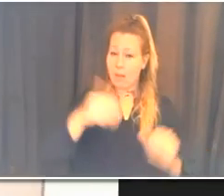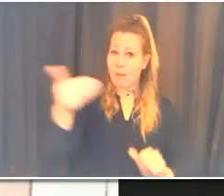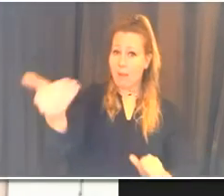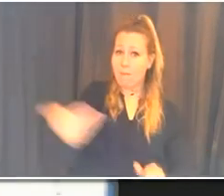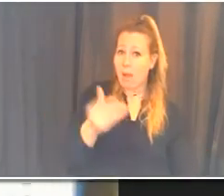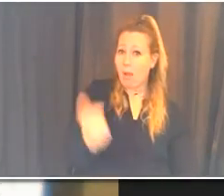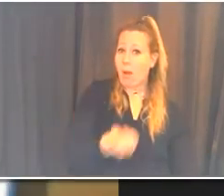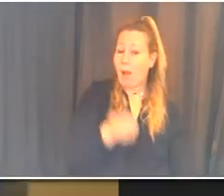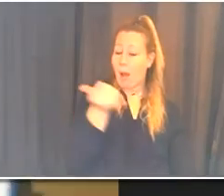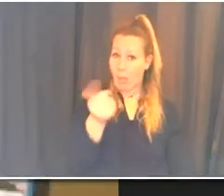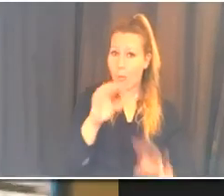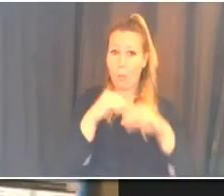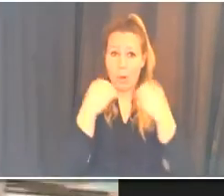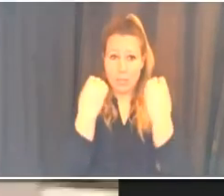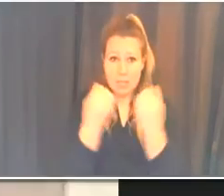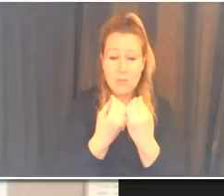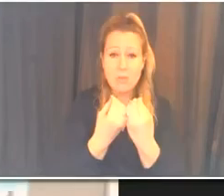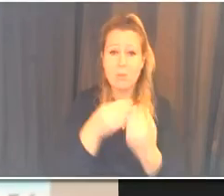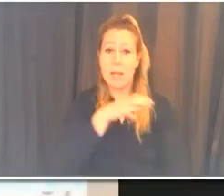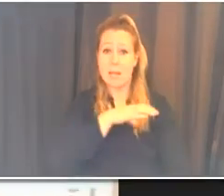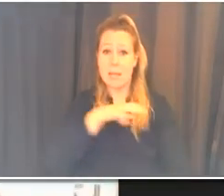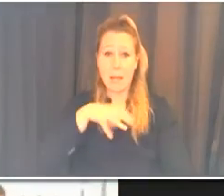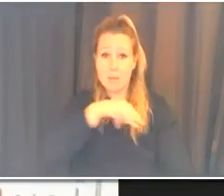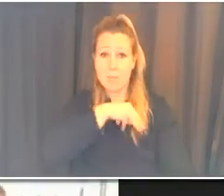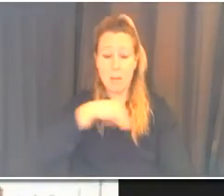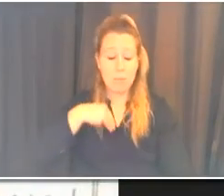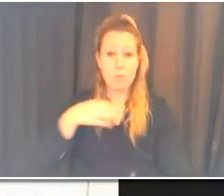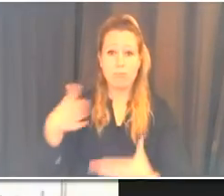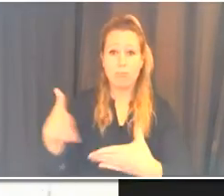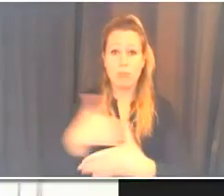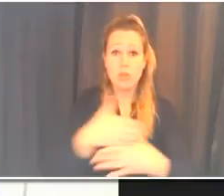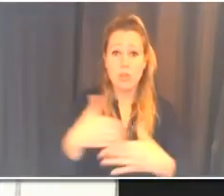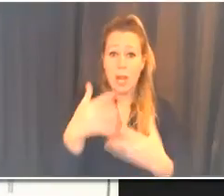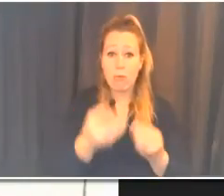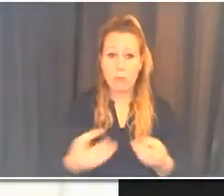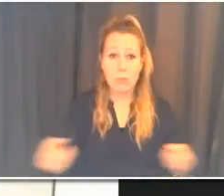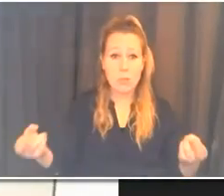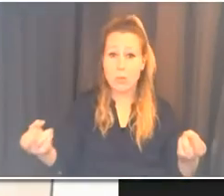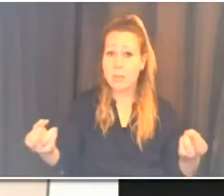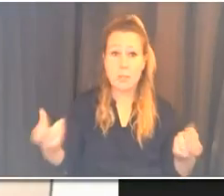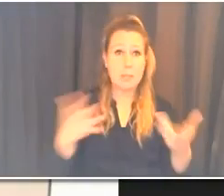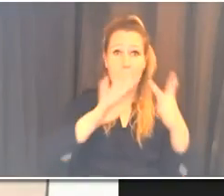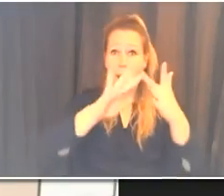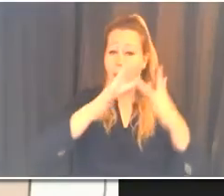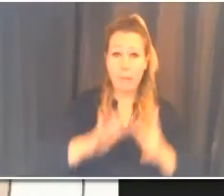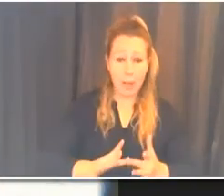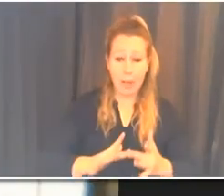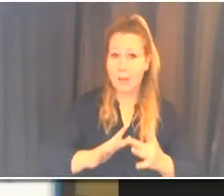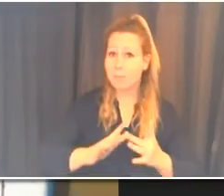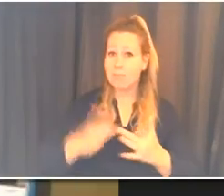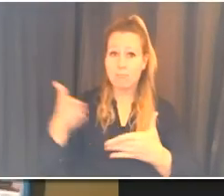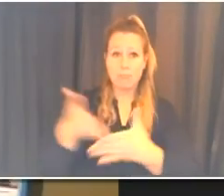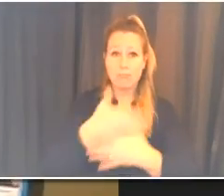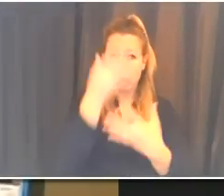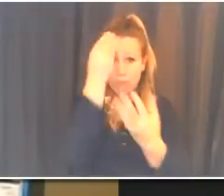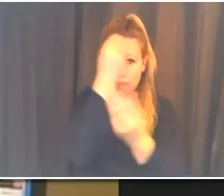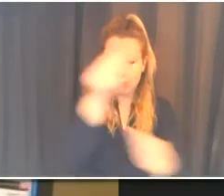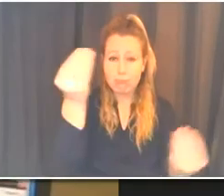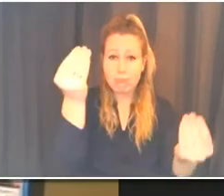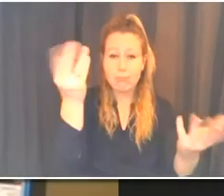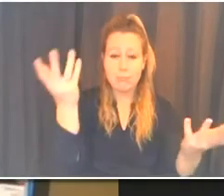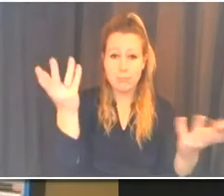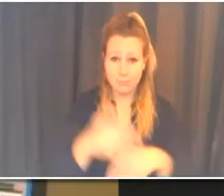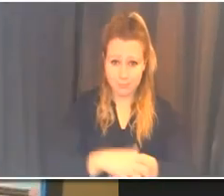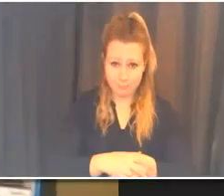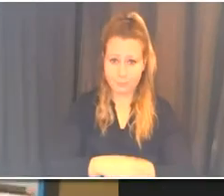in WhatsApp as well actually we are working with domestic violence survivors trying to help them and empowering them to